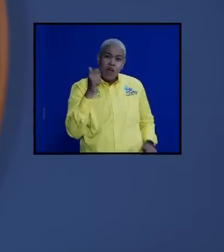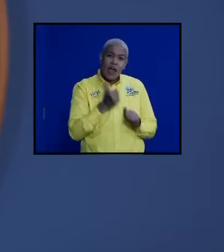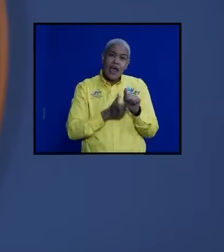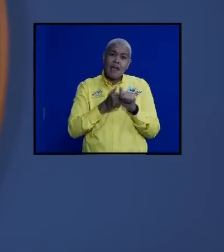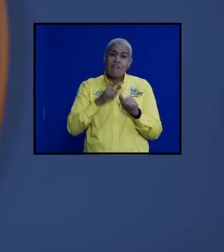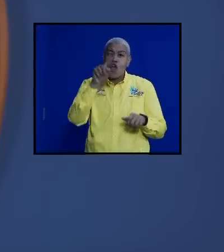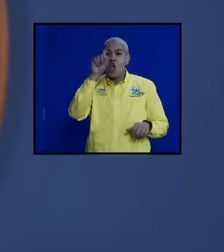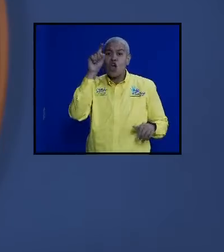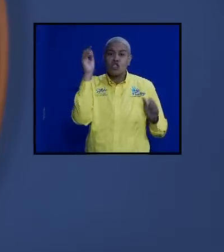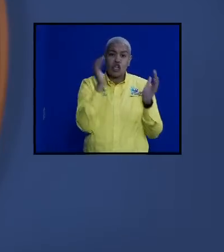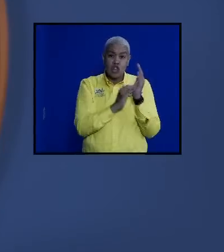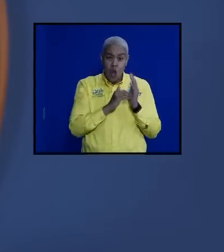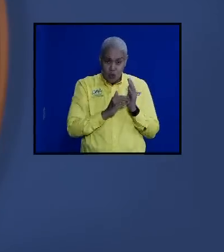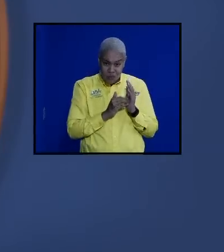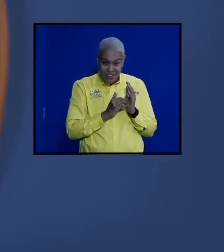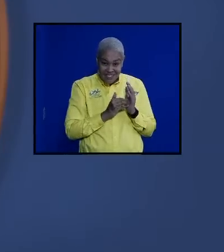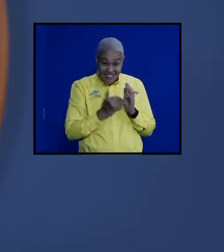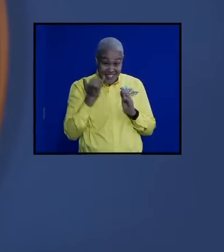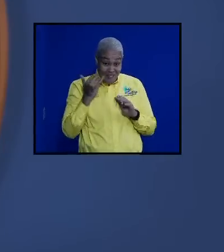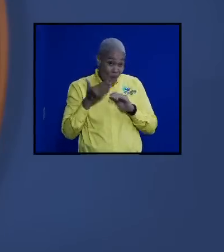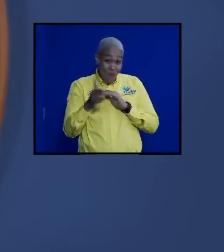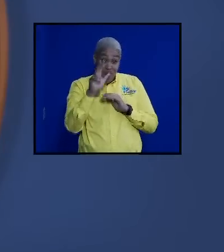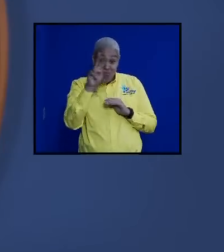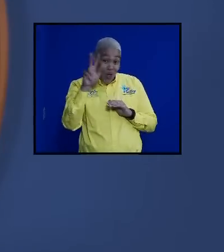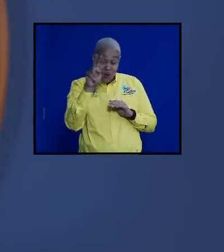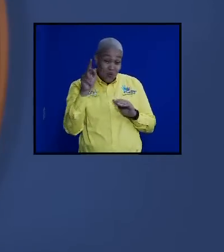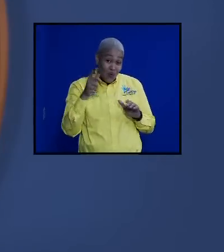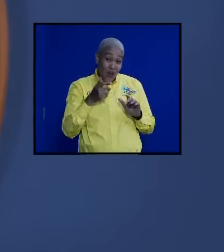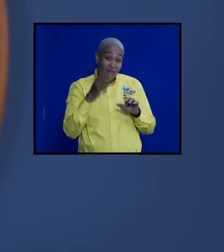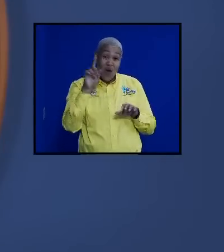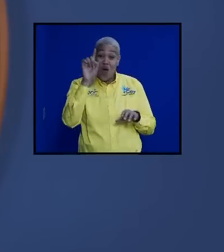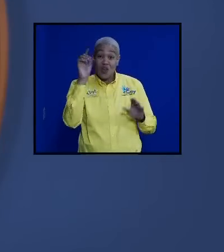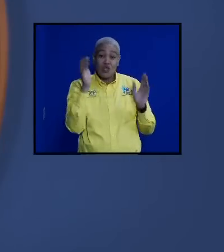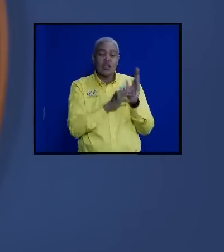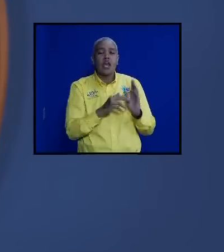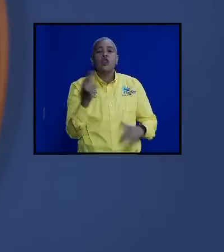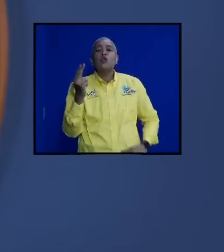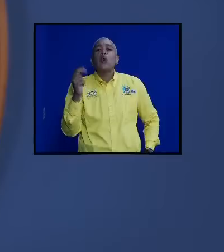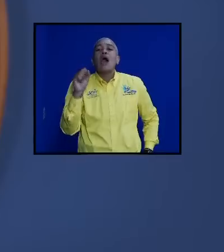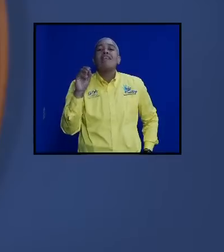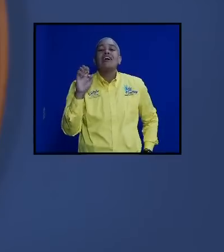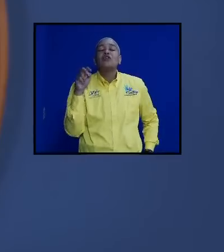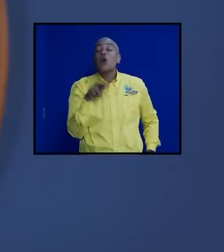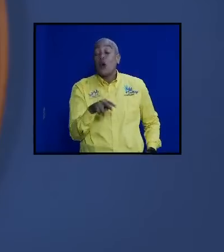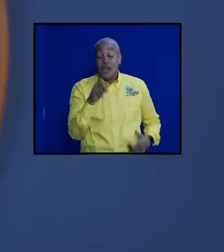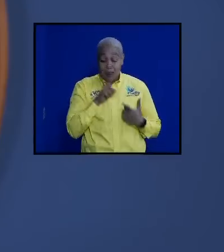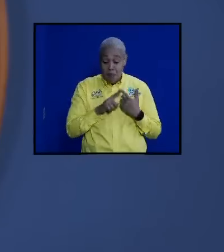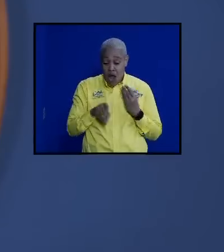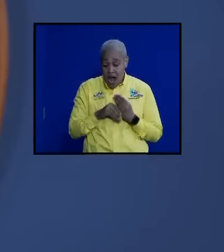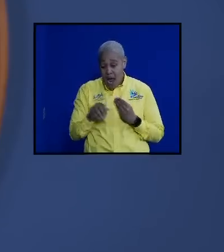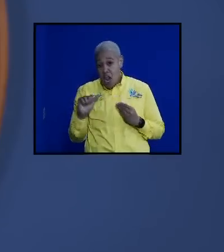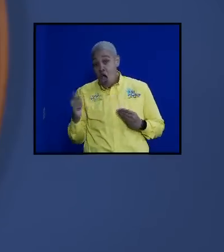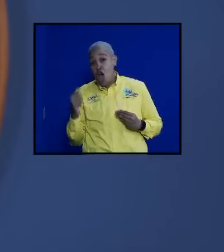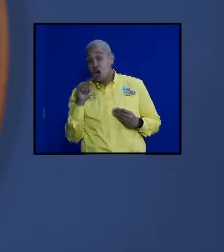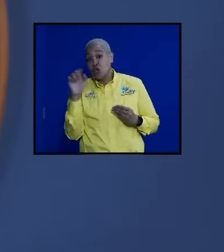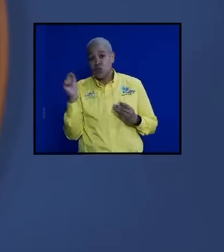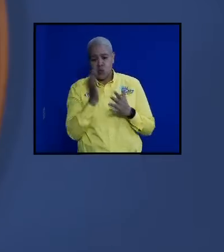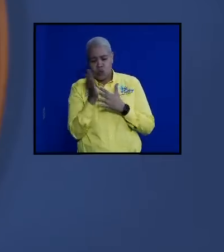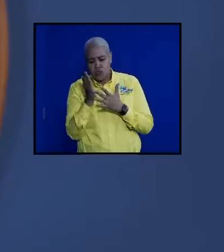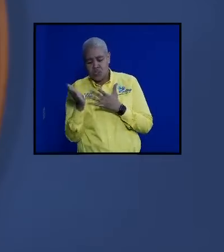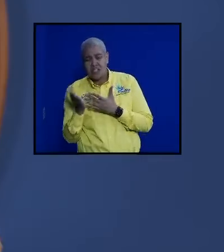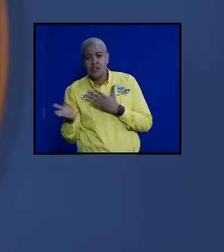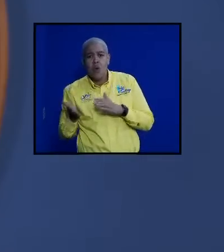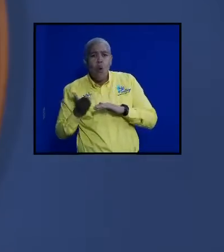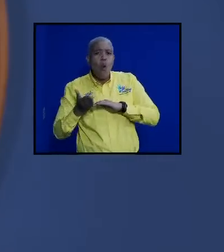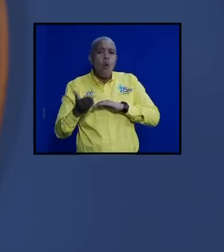100,000, then the use of SOEs and other tools that are over and